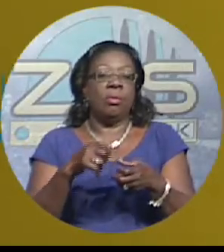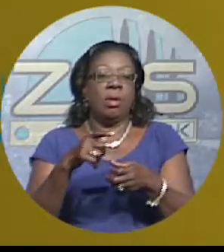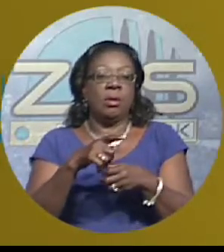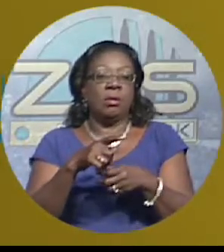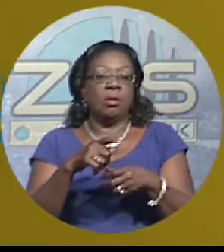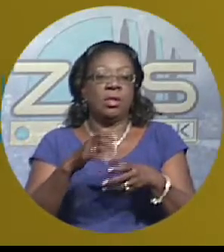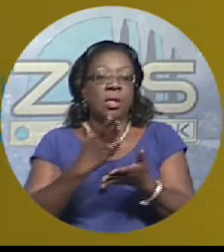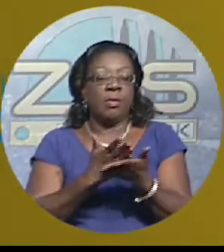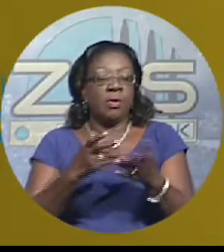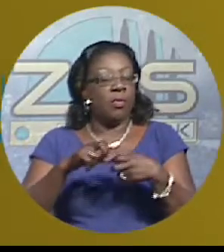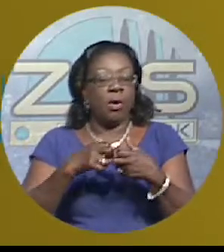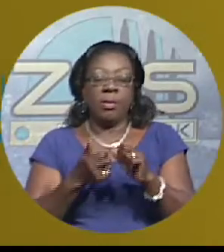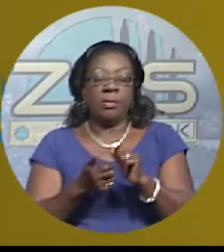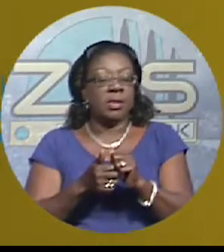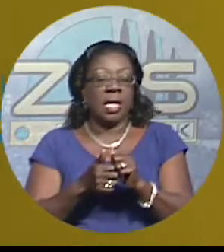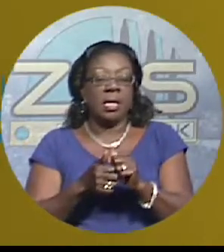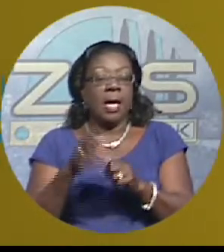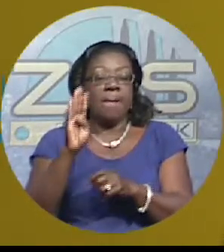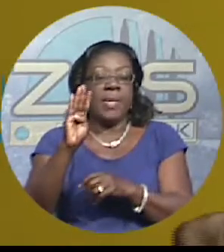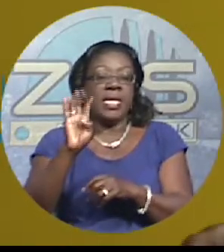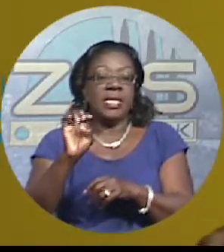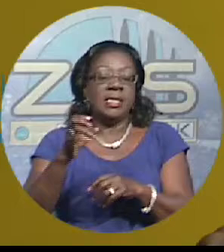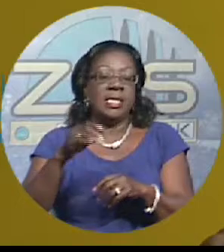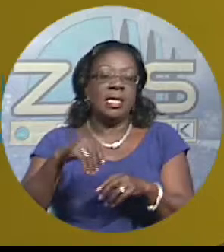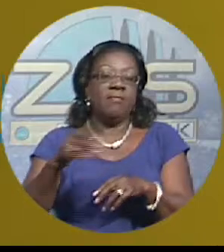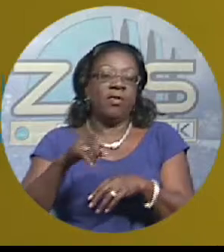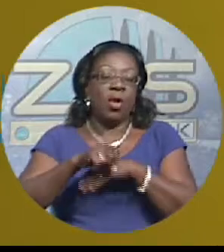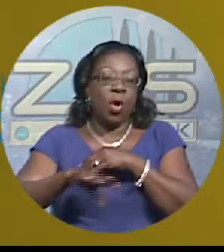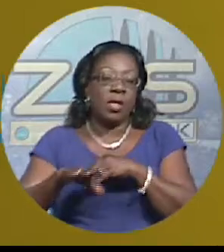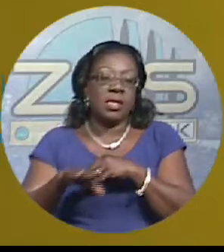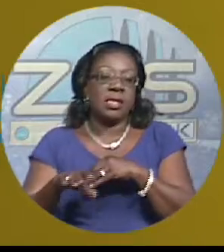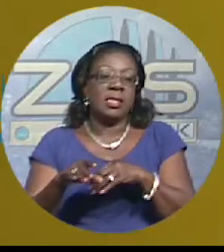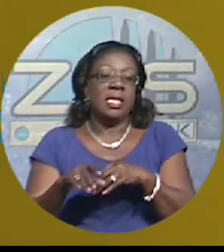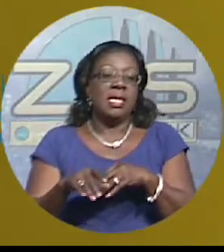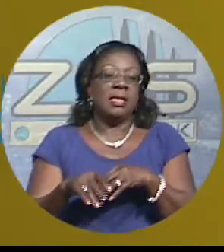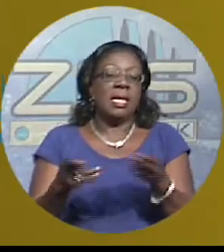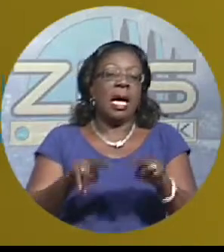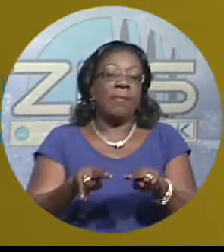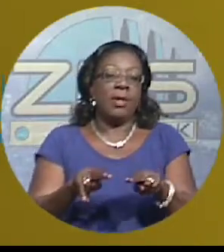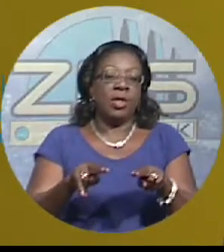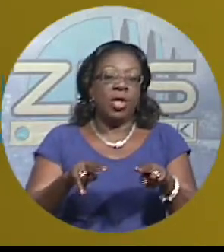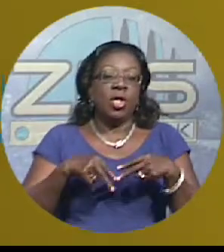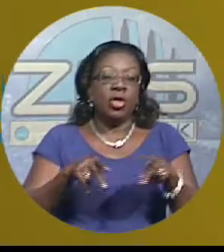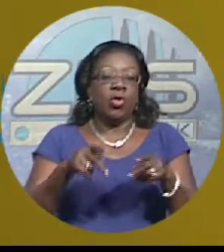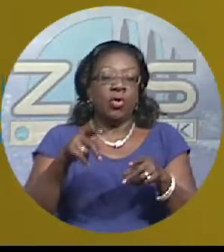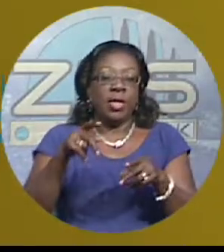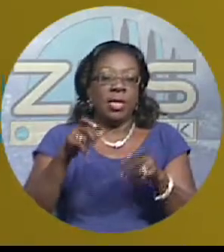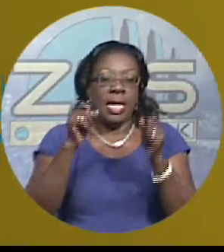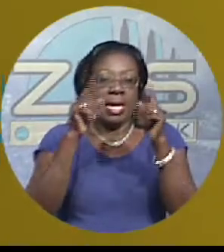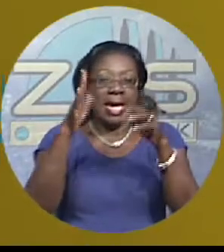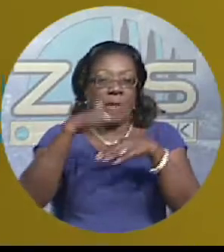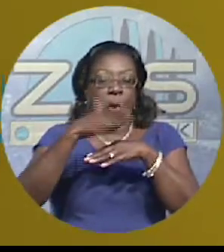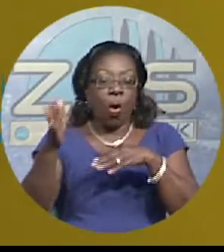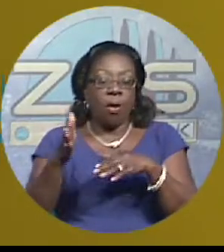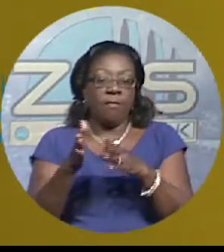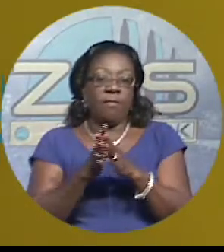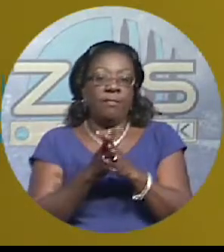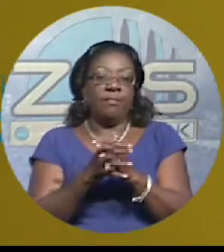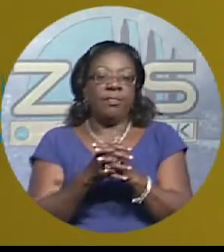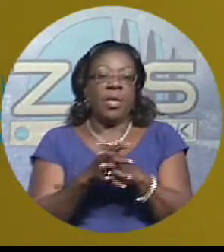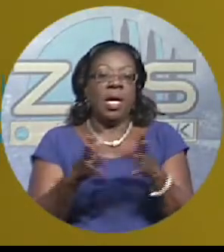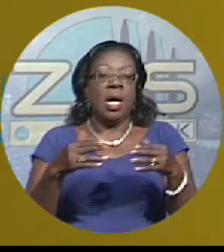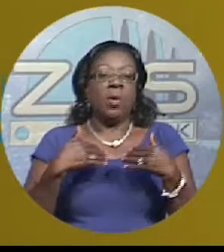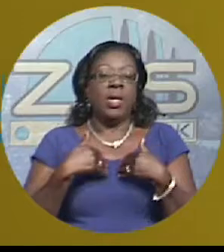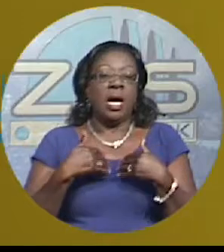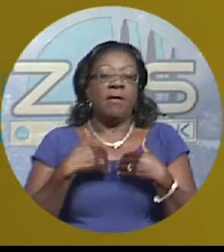that BEC compensate them for the losses that was incurred by that world-class resort. And we're